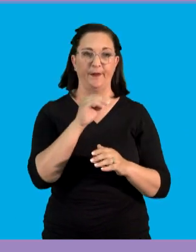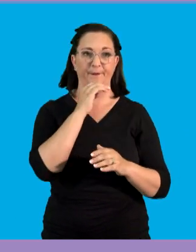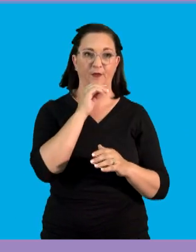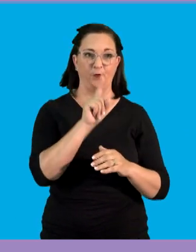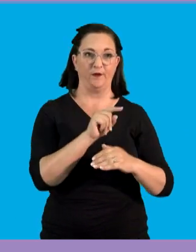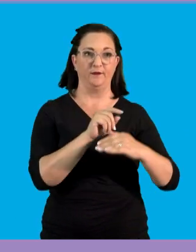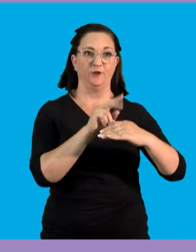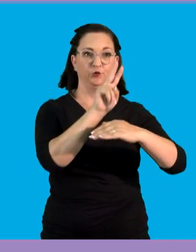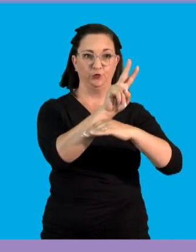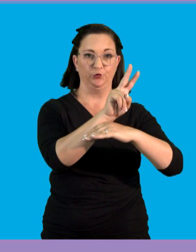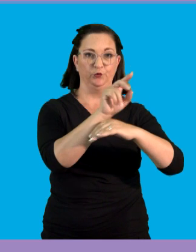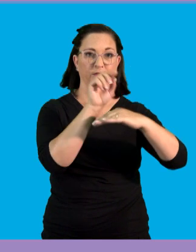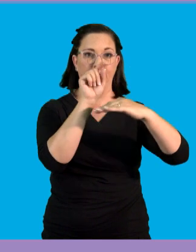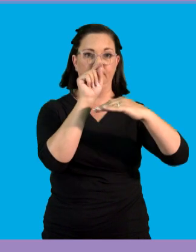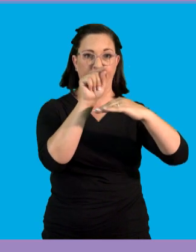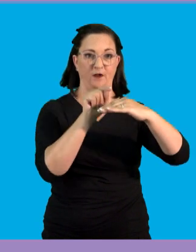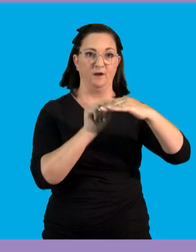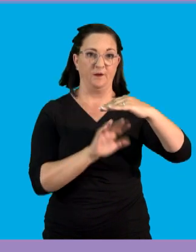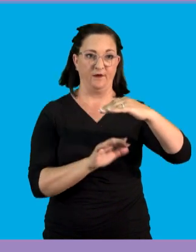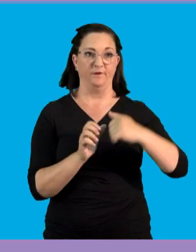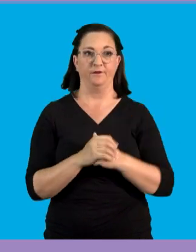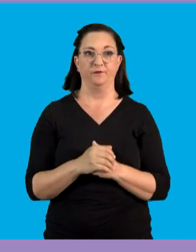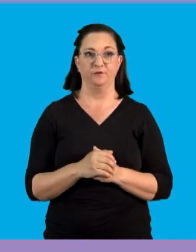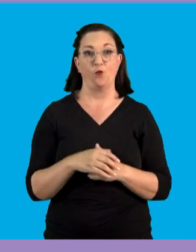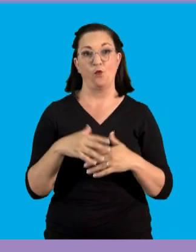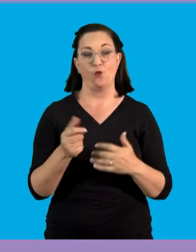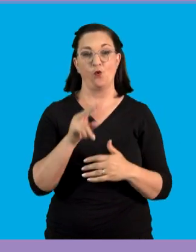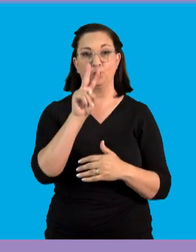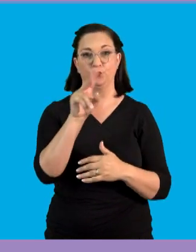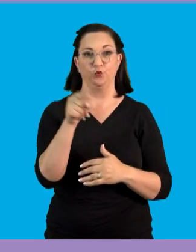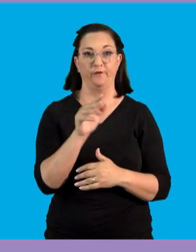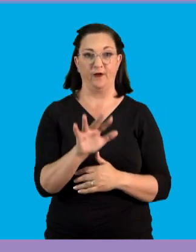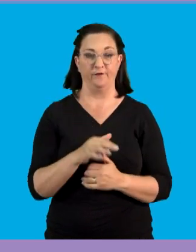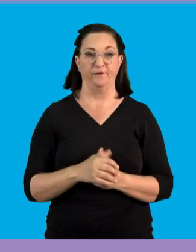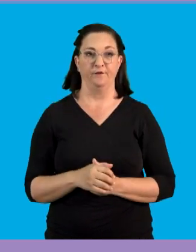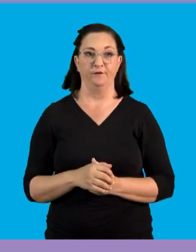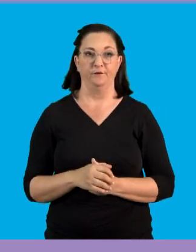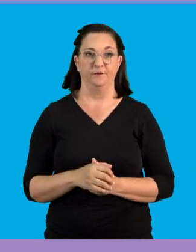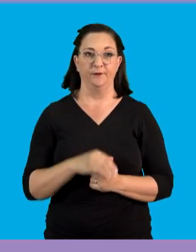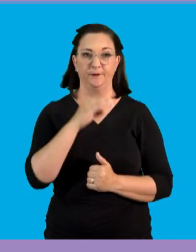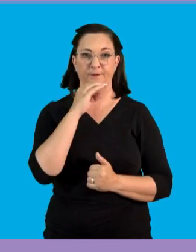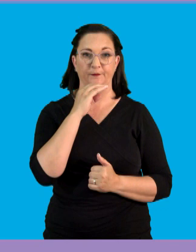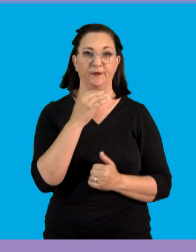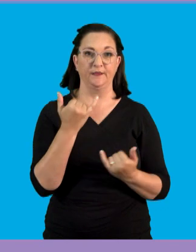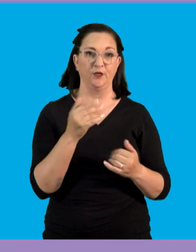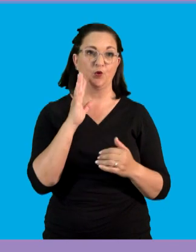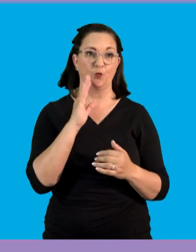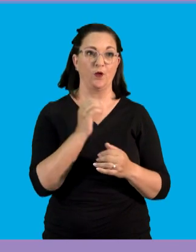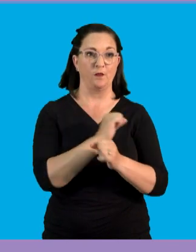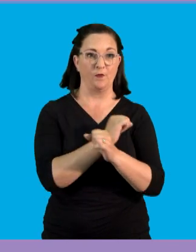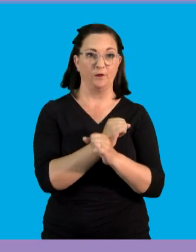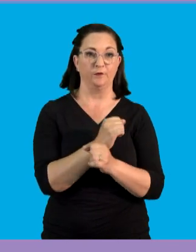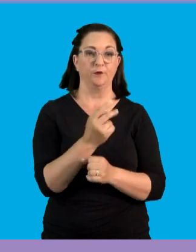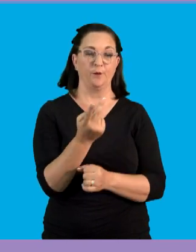2 divided by 5, or 2/5, we are going to multiply both the numerator and the